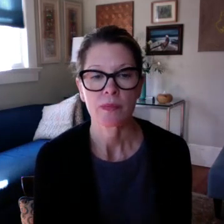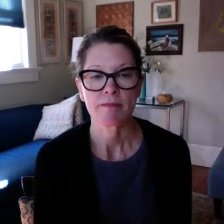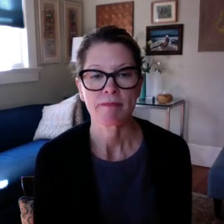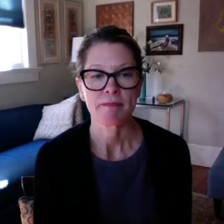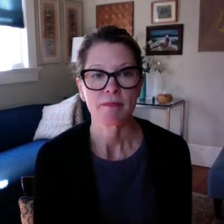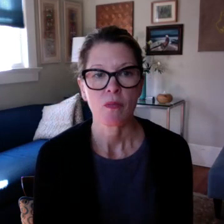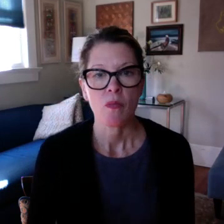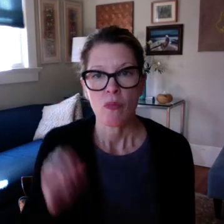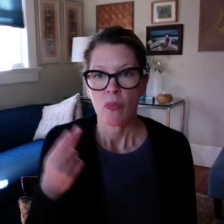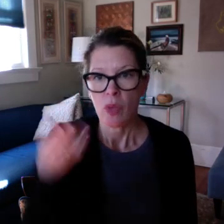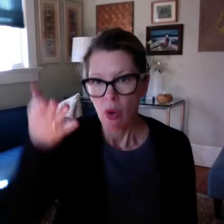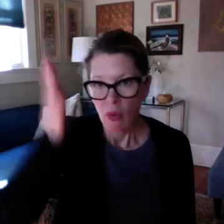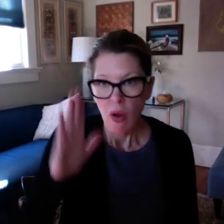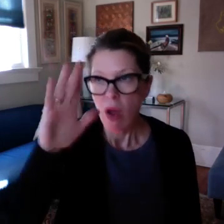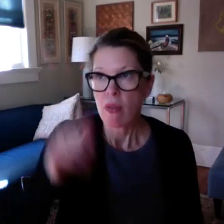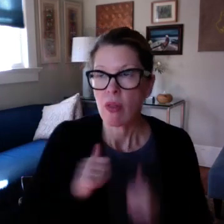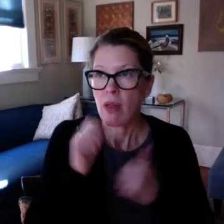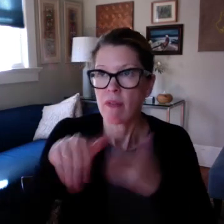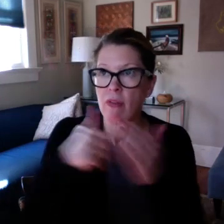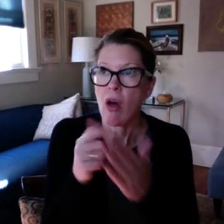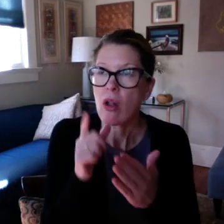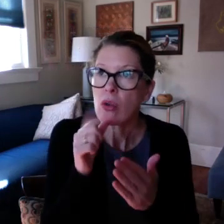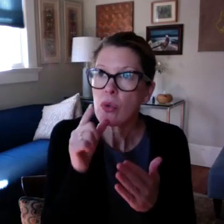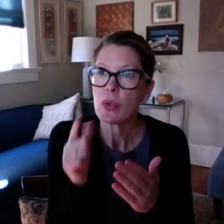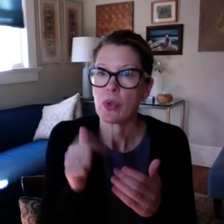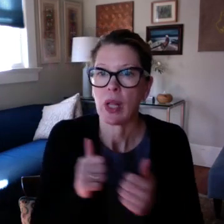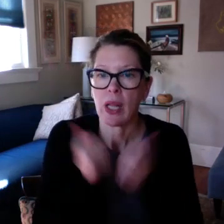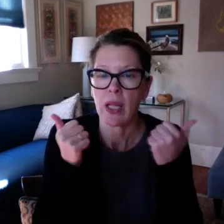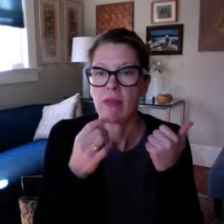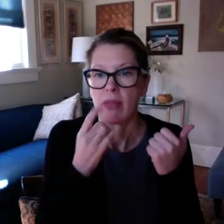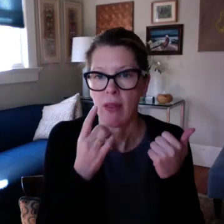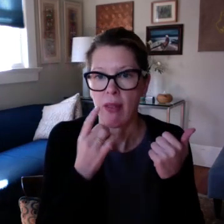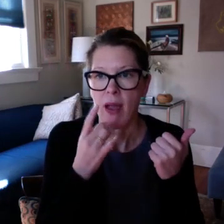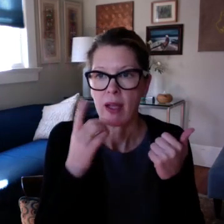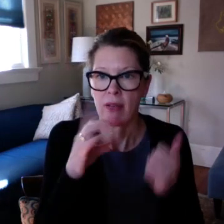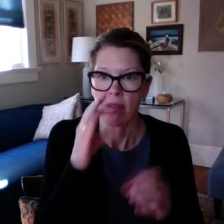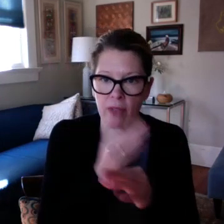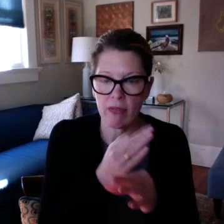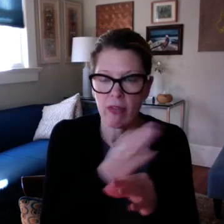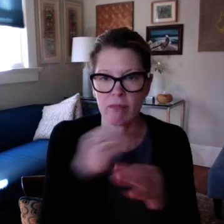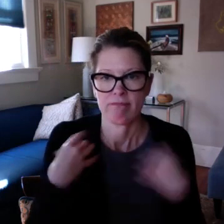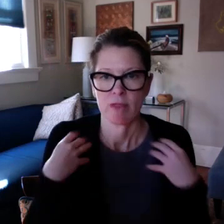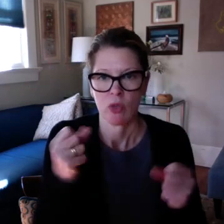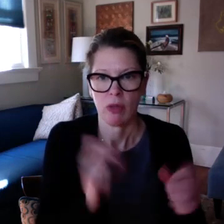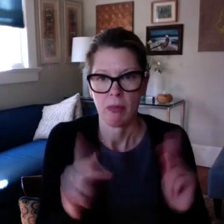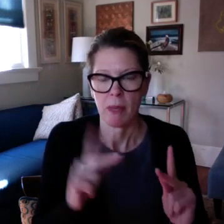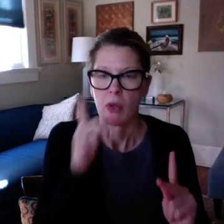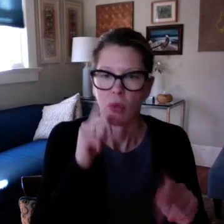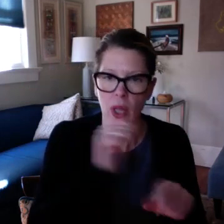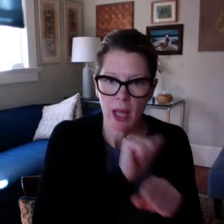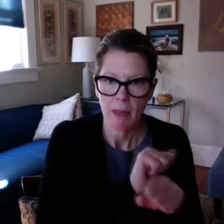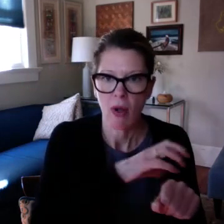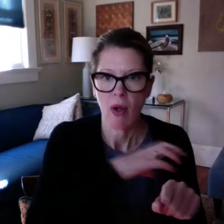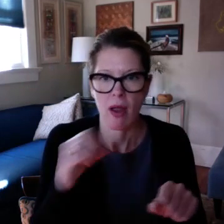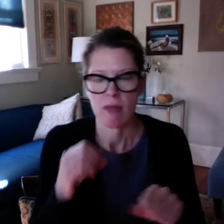O God, the life of all who live, the light of the faithful, the strength of those who labor, and the repose